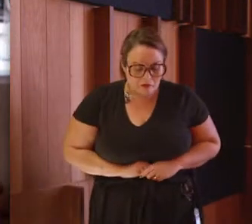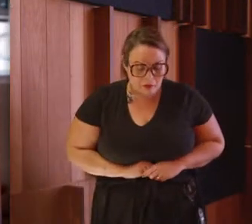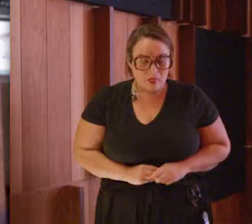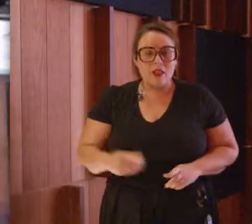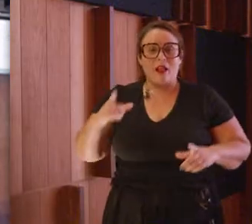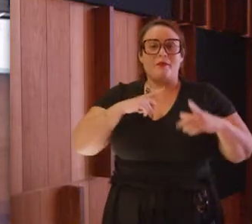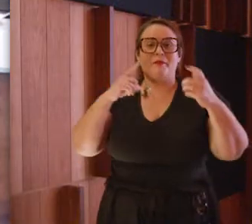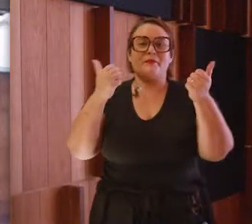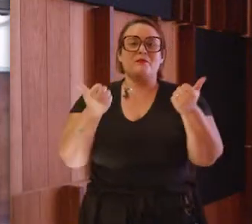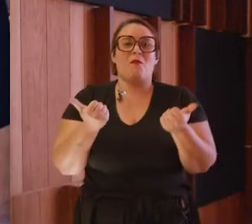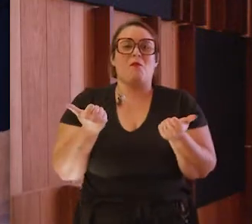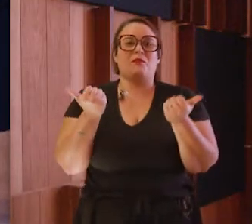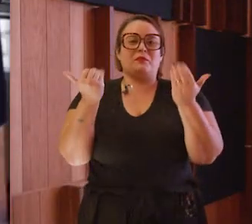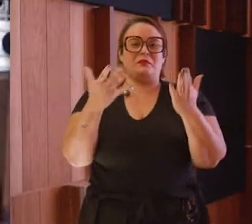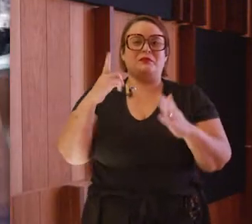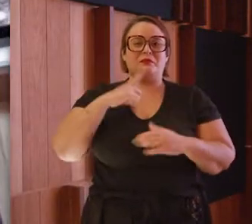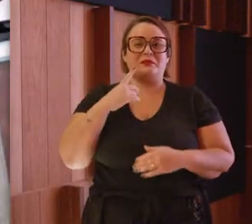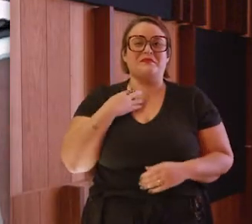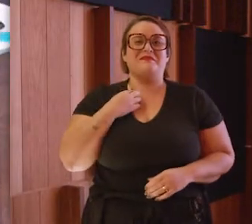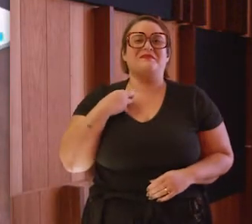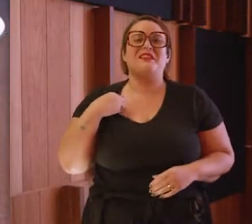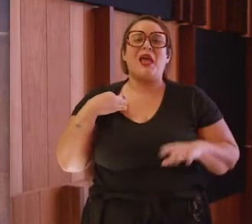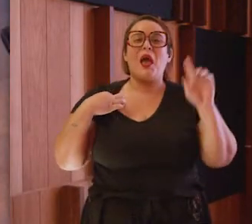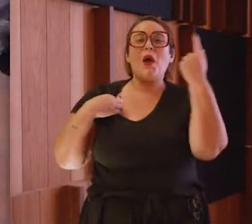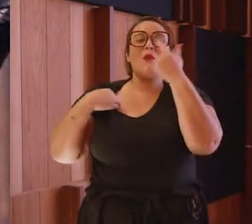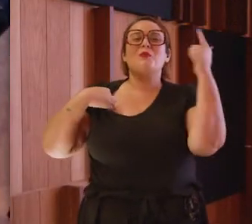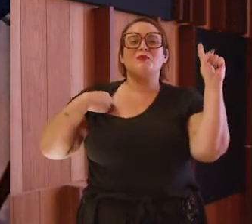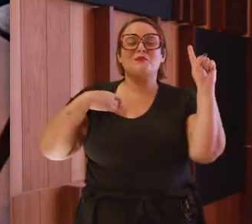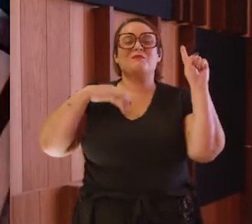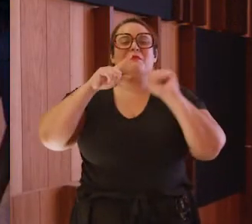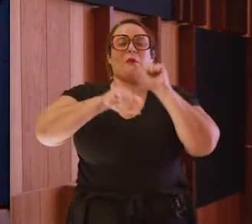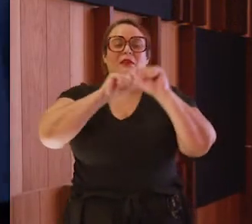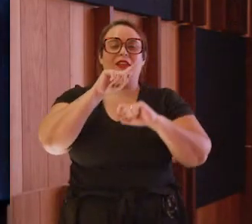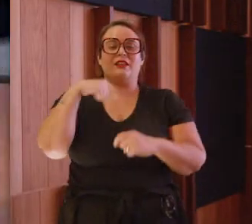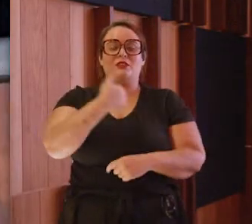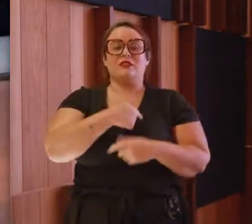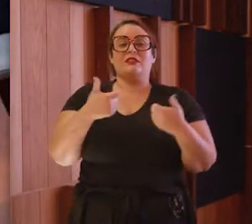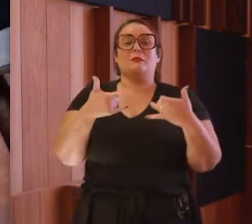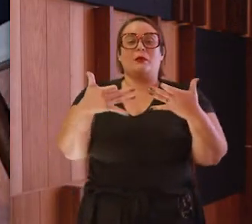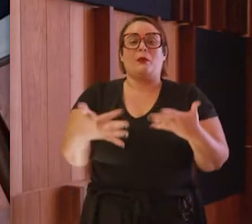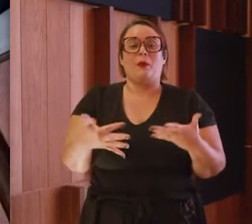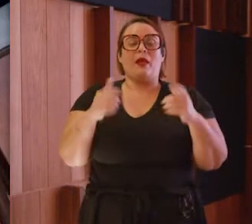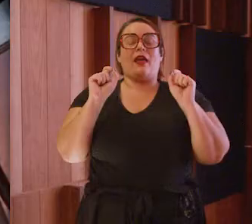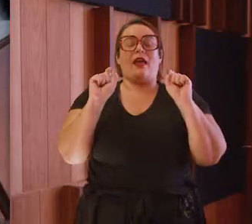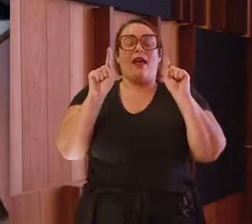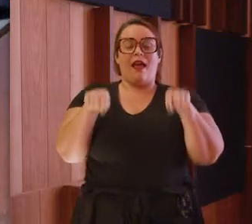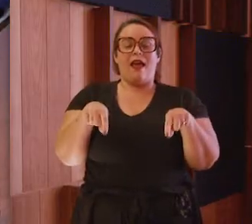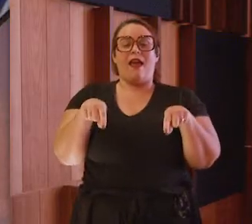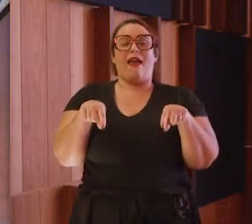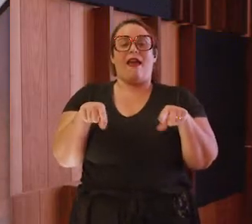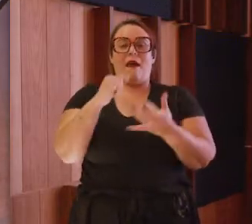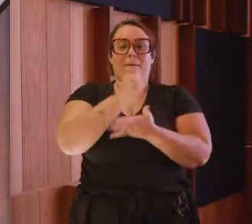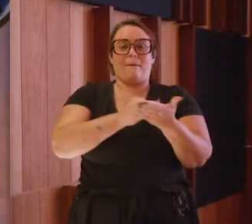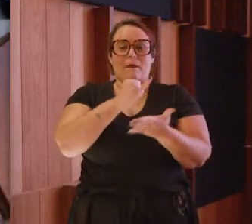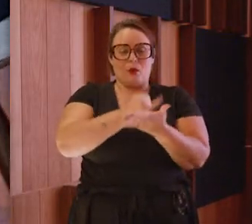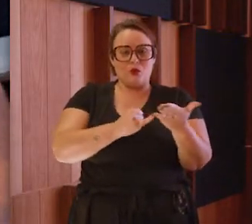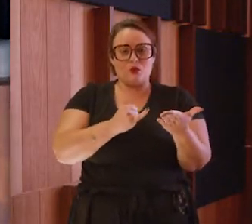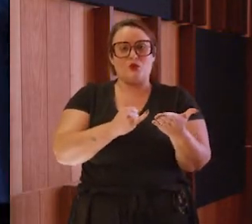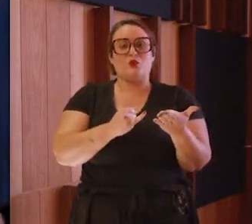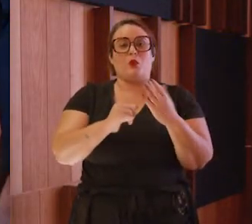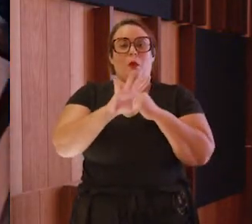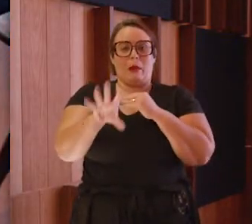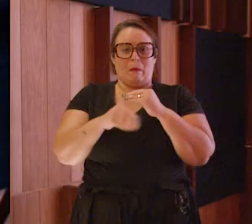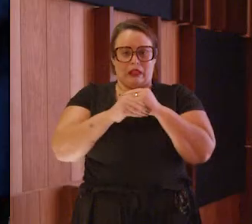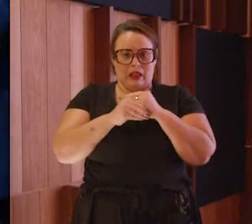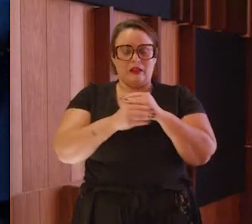allows countries to use local statutory accounting as the base for the QDMTT instead of the financial accounting standard